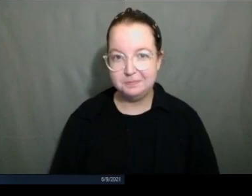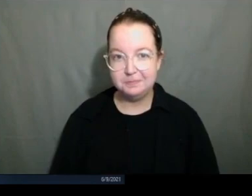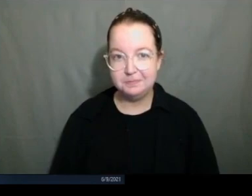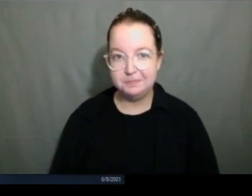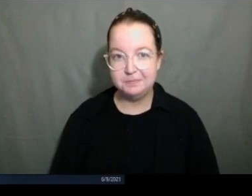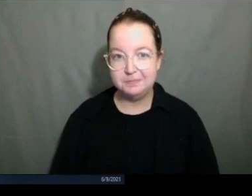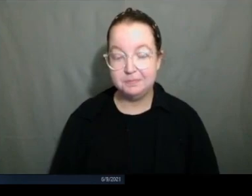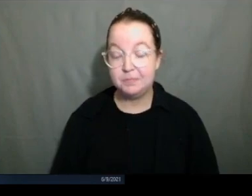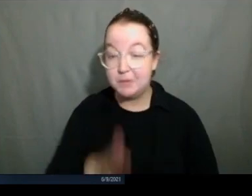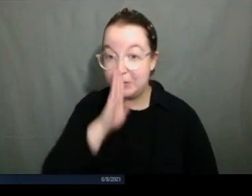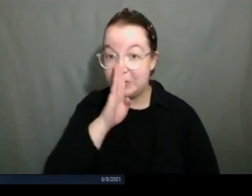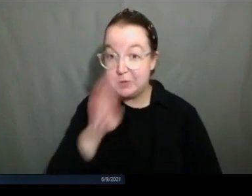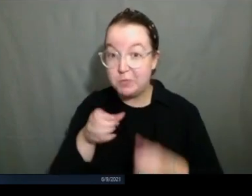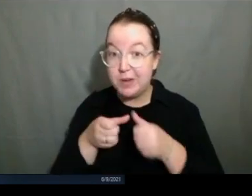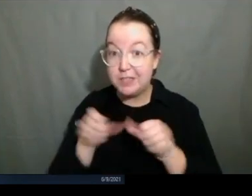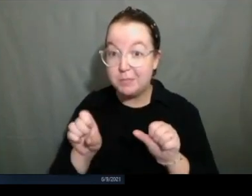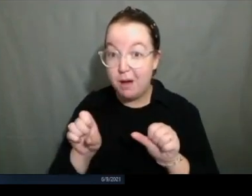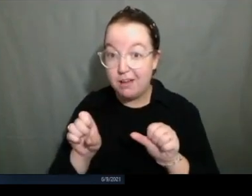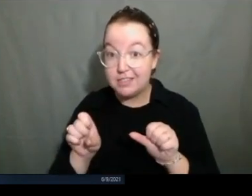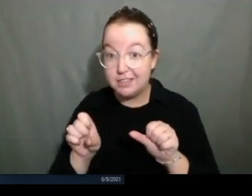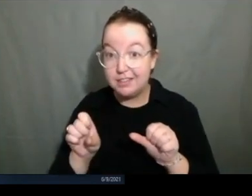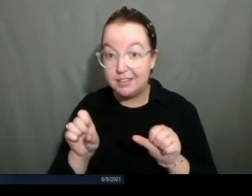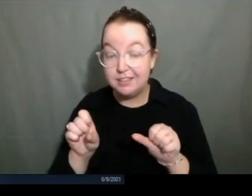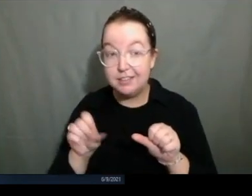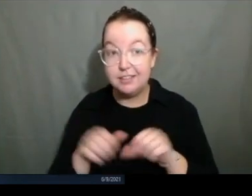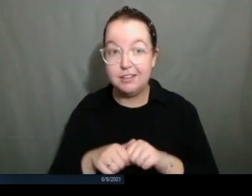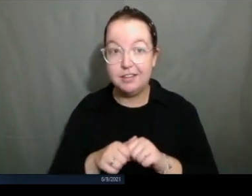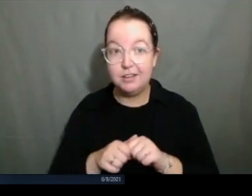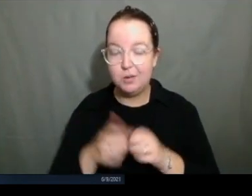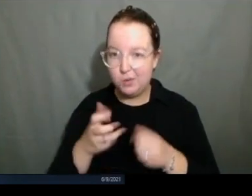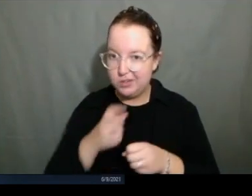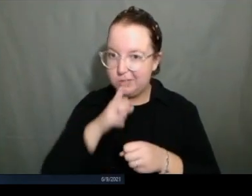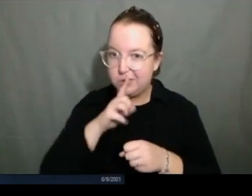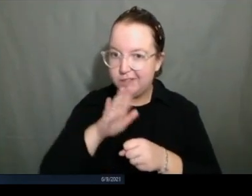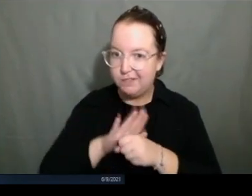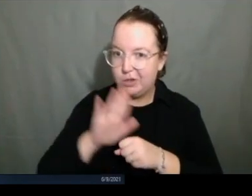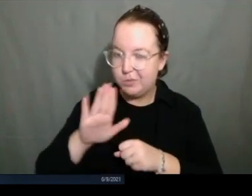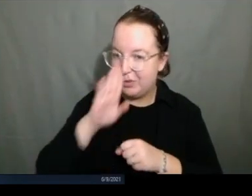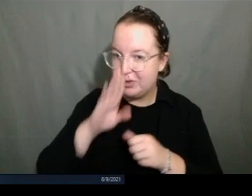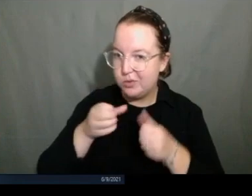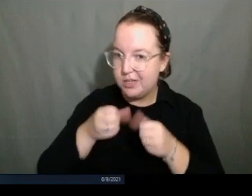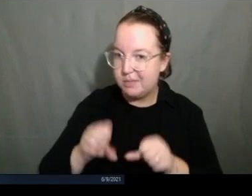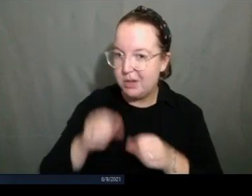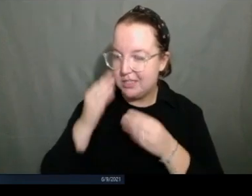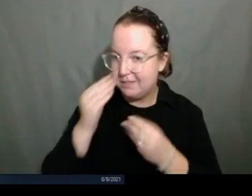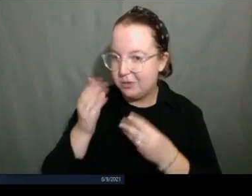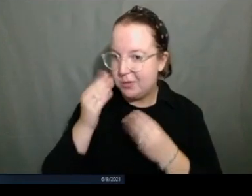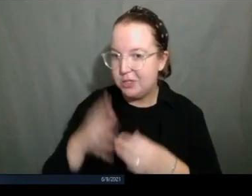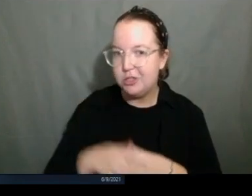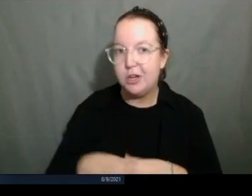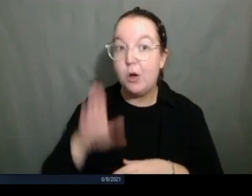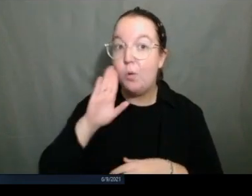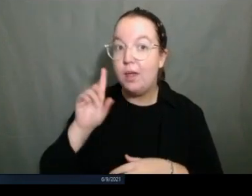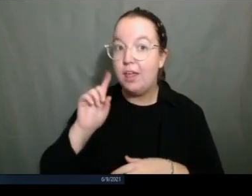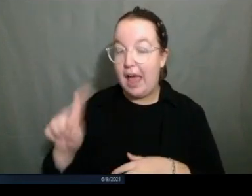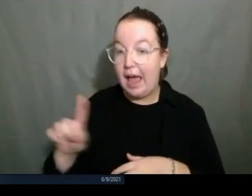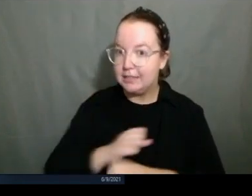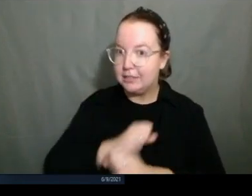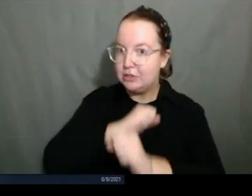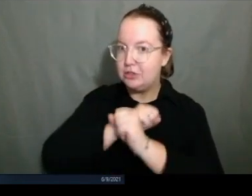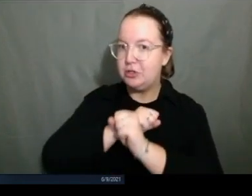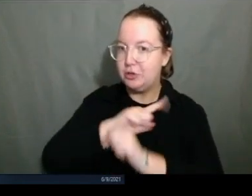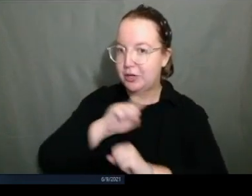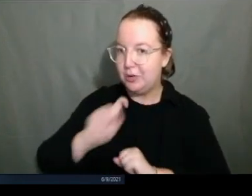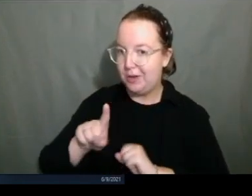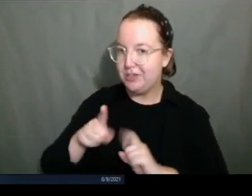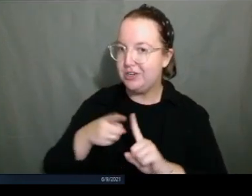Lastly, direct deposit is where you can go to confirm your direct deposit information. It will ask you to answer 2 security